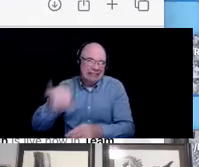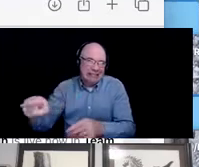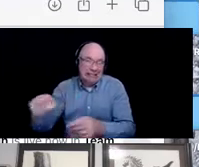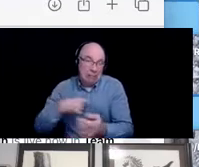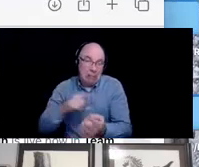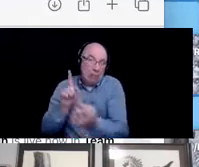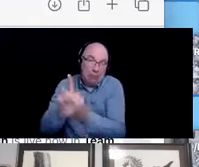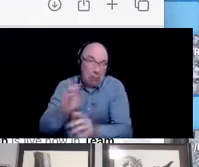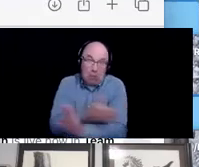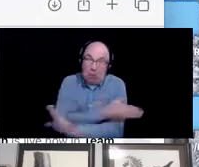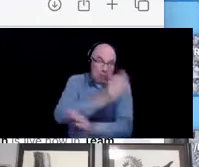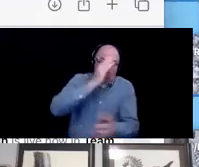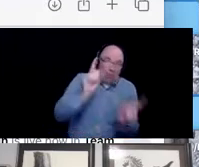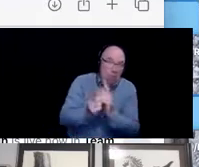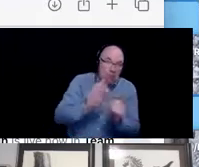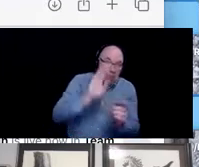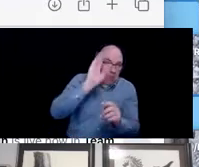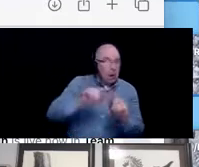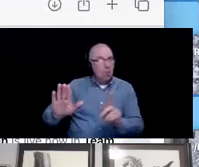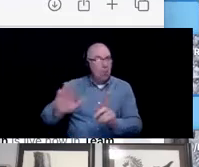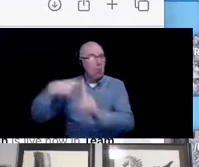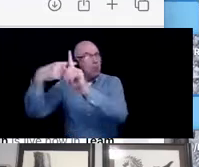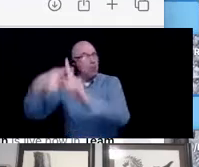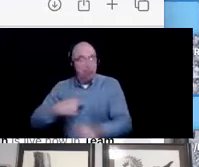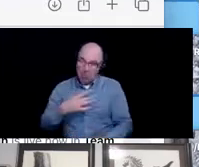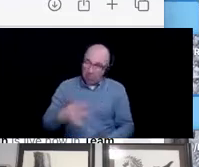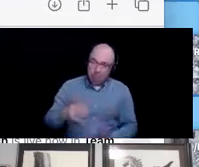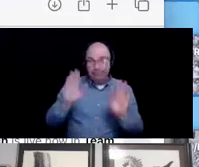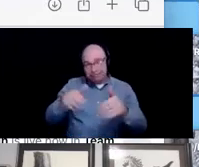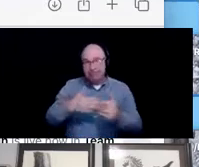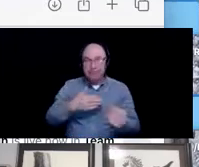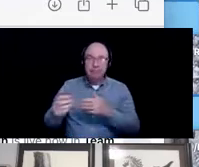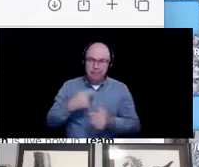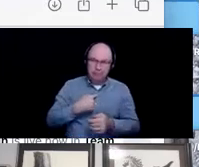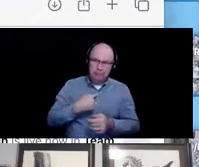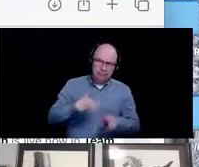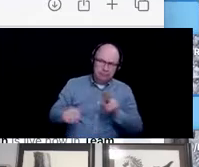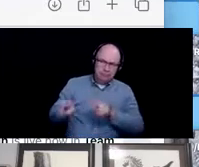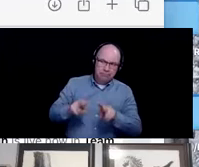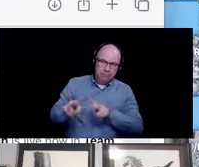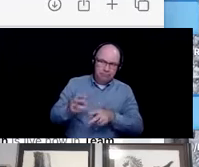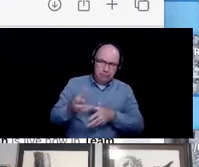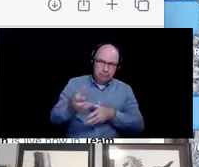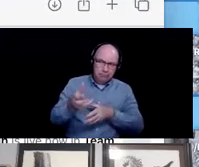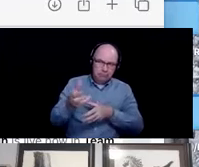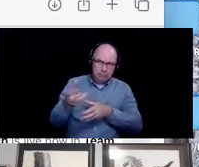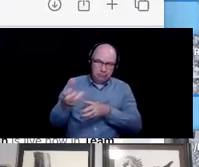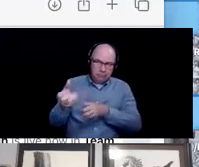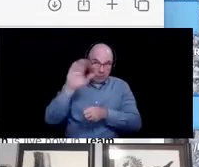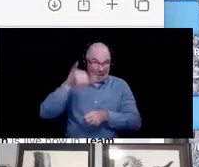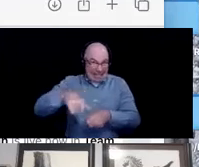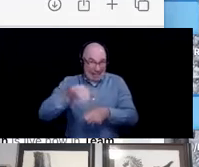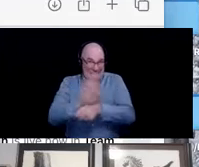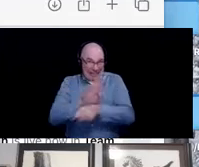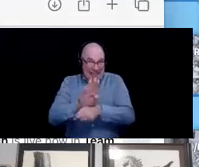met her, didn't know her. I just loved her positivity. And I learned to trust her. This business is built on